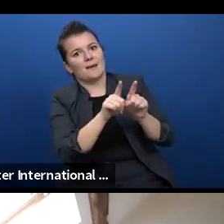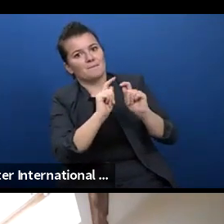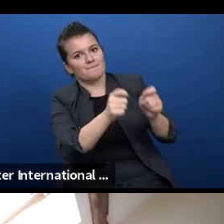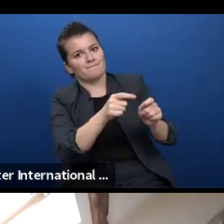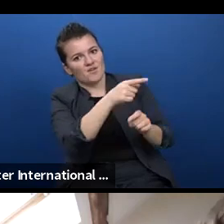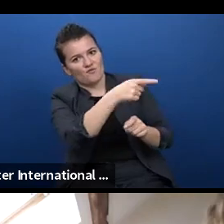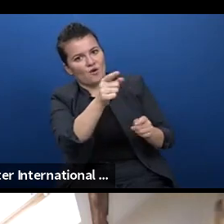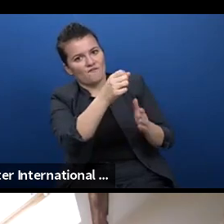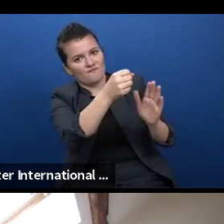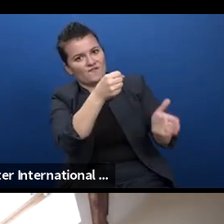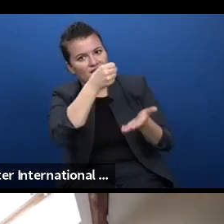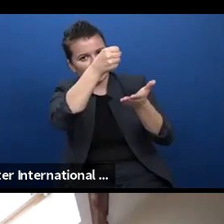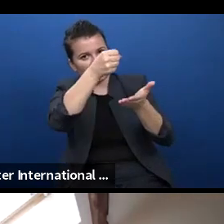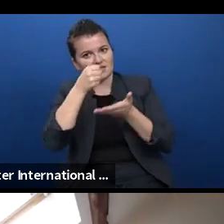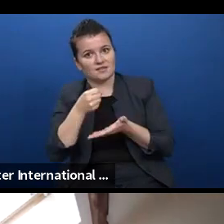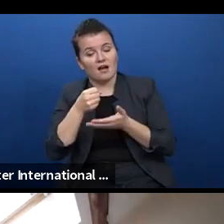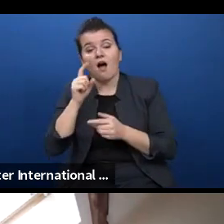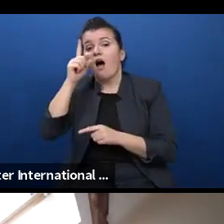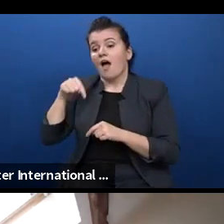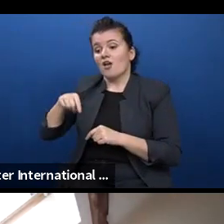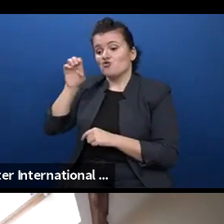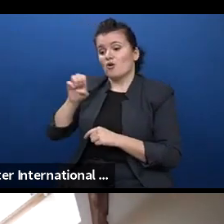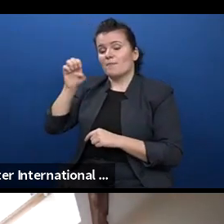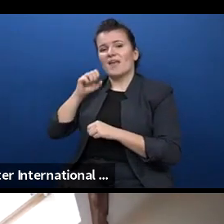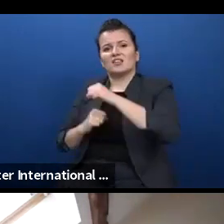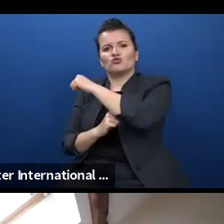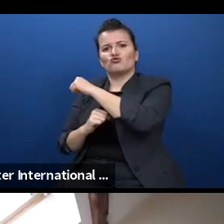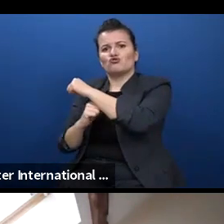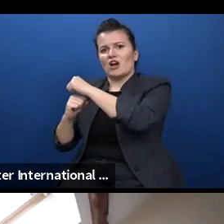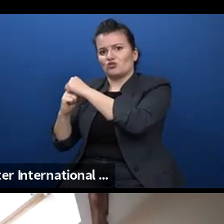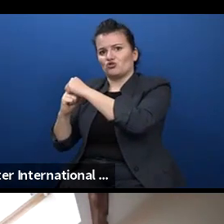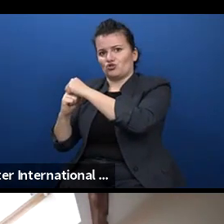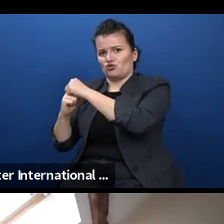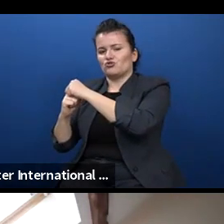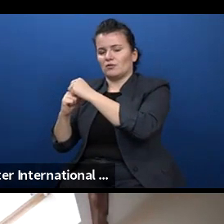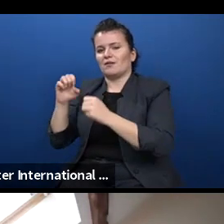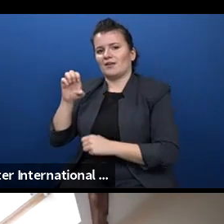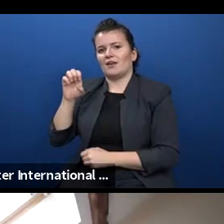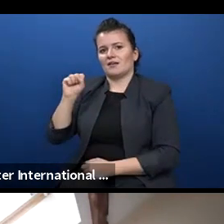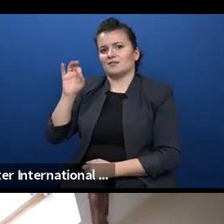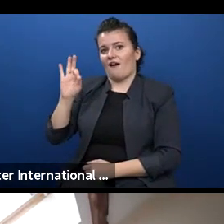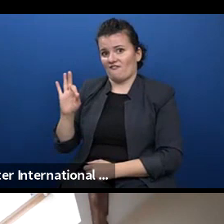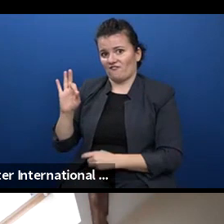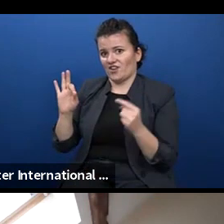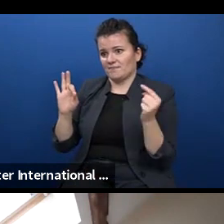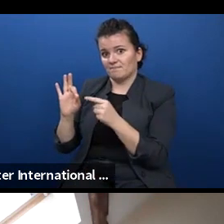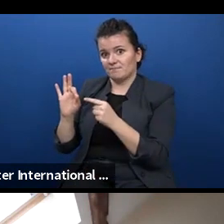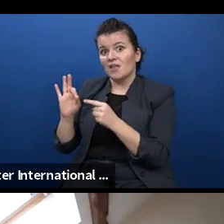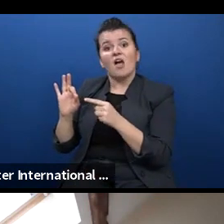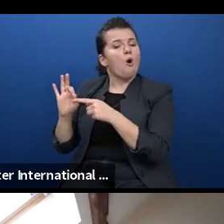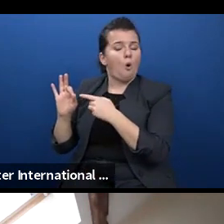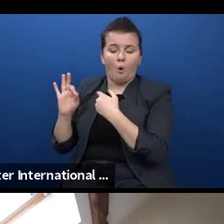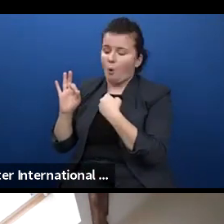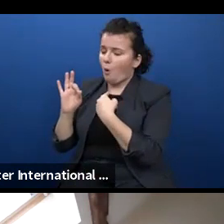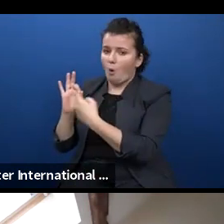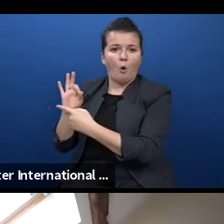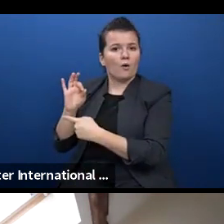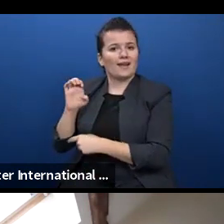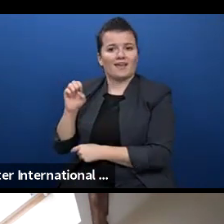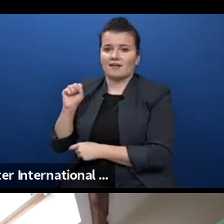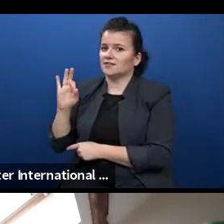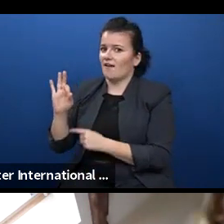funds. I have to repeat that in all the structural funds that are already existing, there is the possibility to get funding for